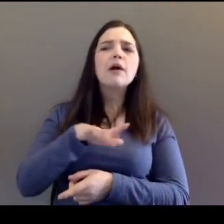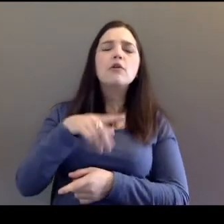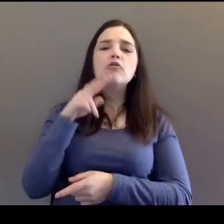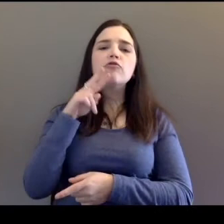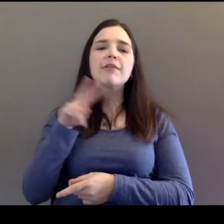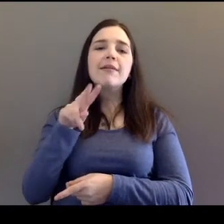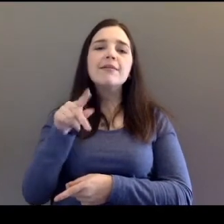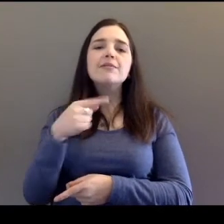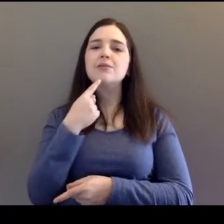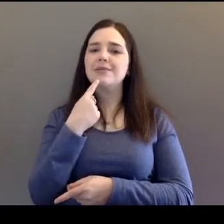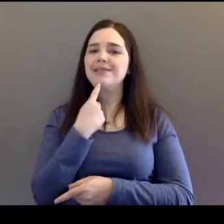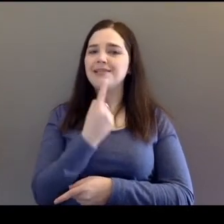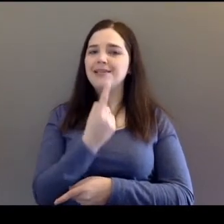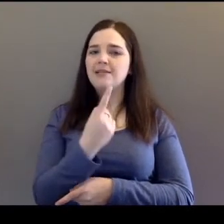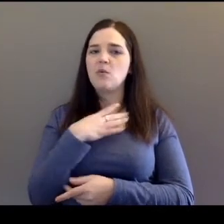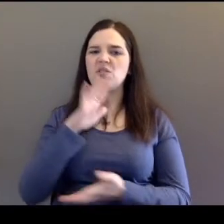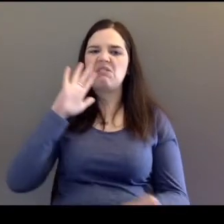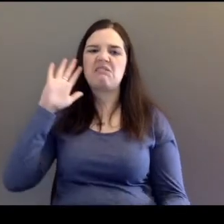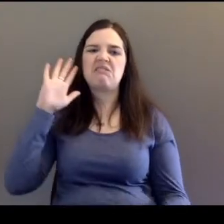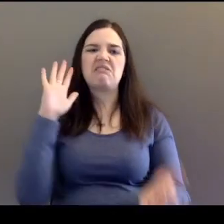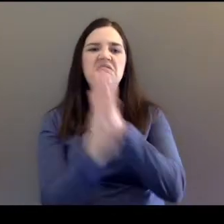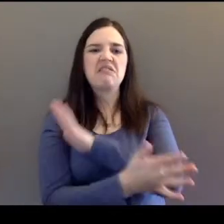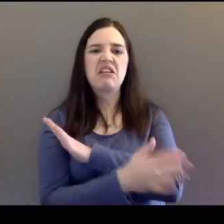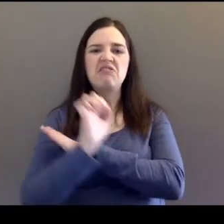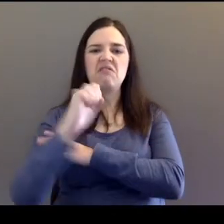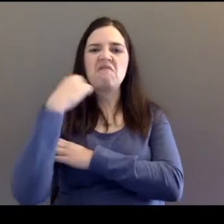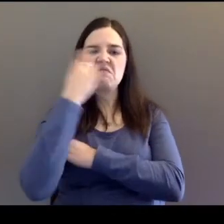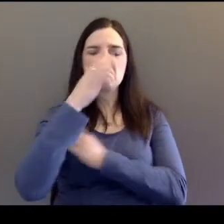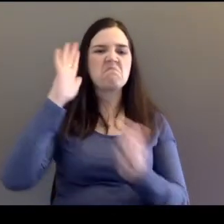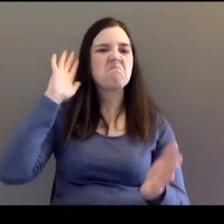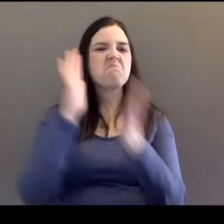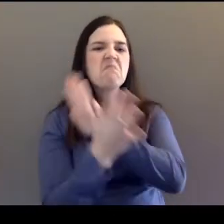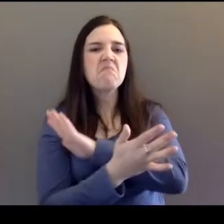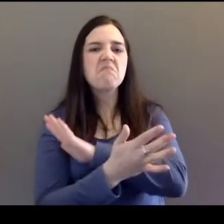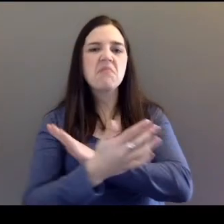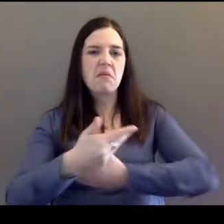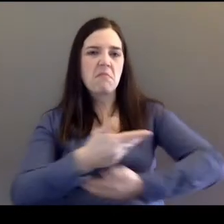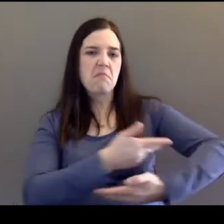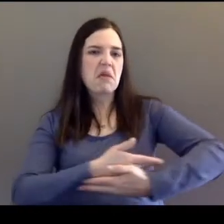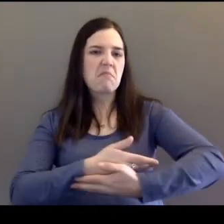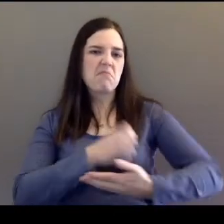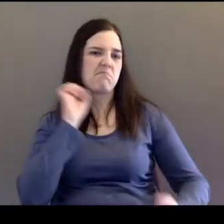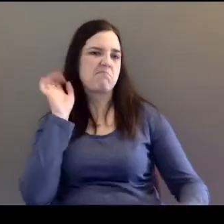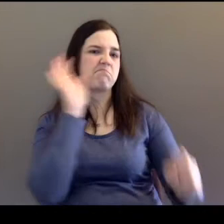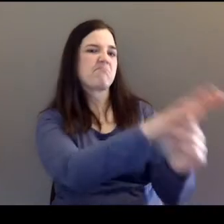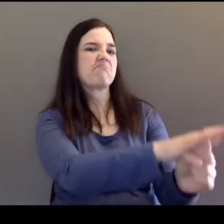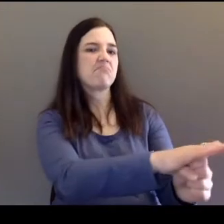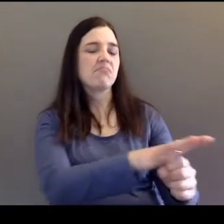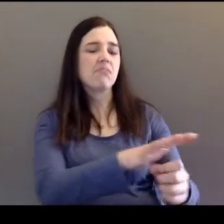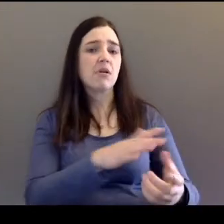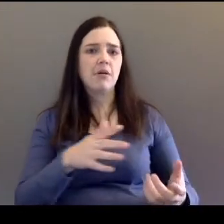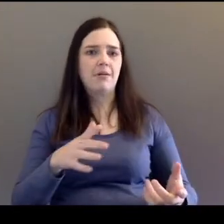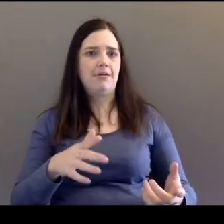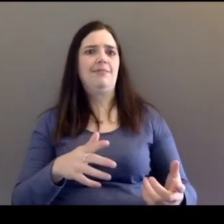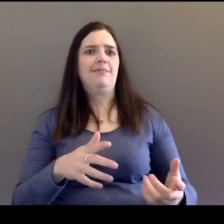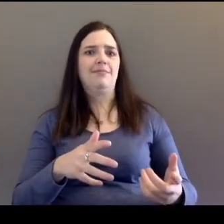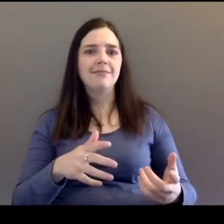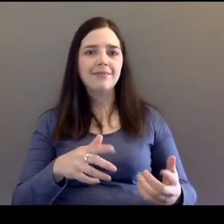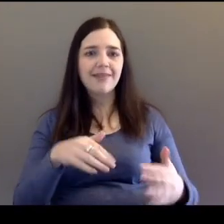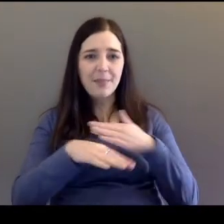psalmist goes on to say, I want to smash the Babylonians' faces in and smash their babies against a rock. And you think, how can that be in the